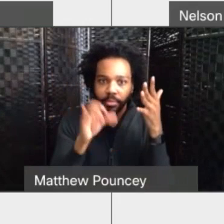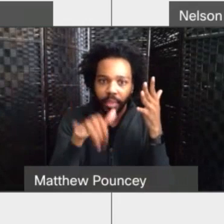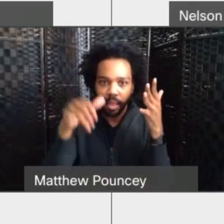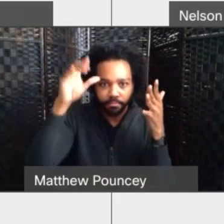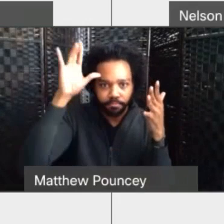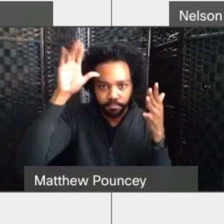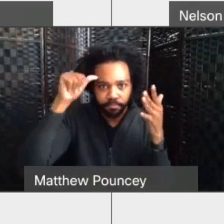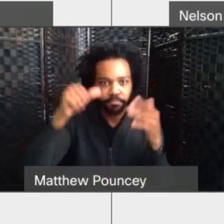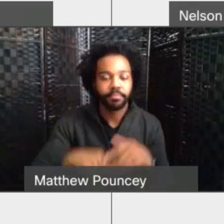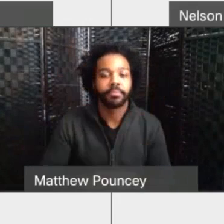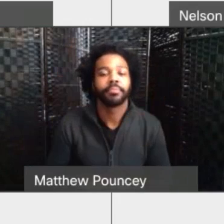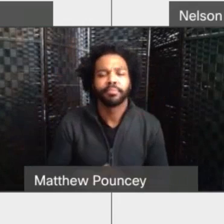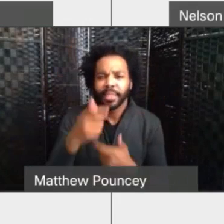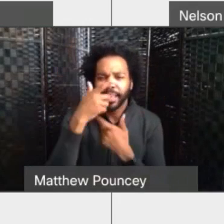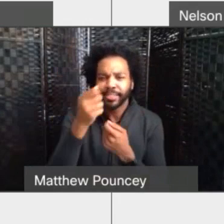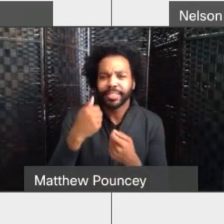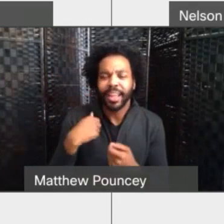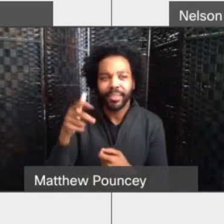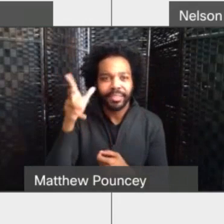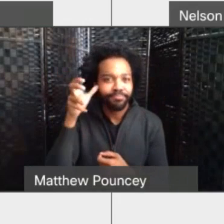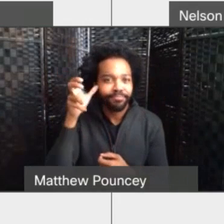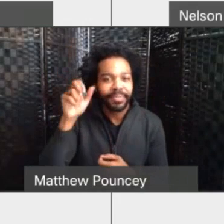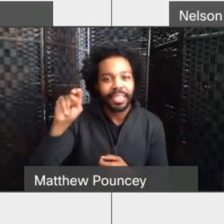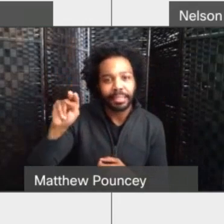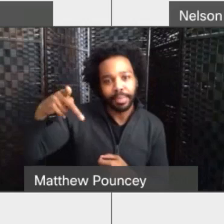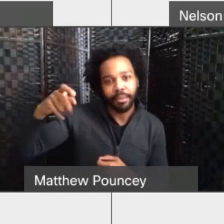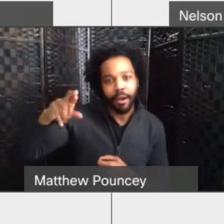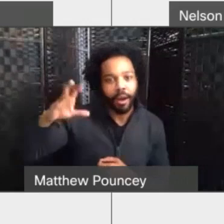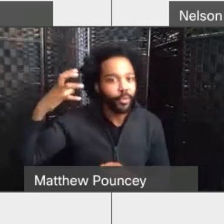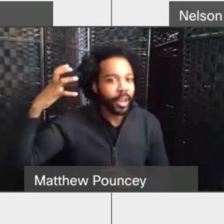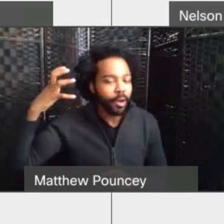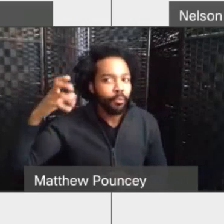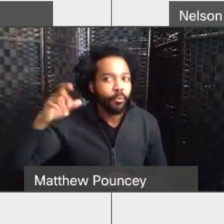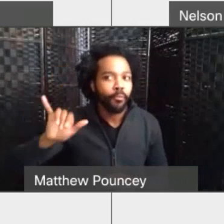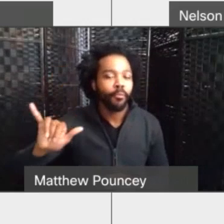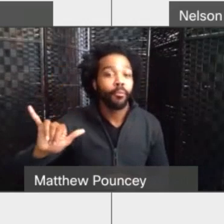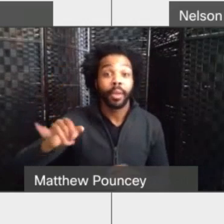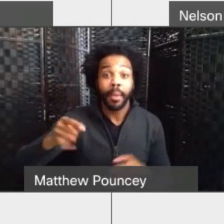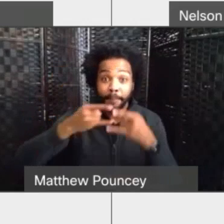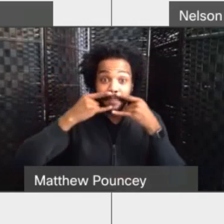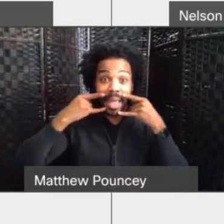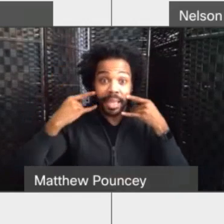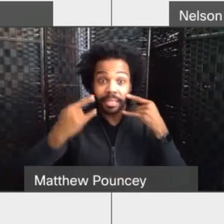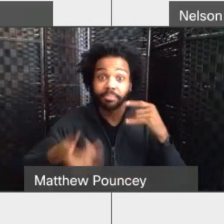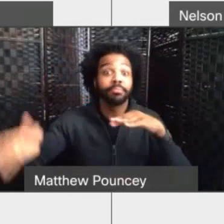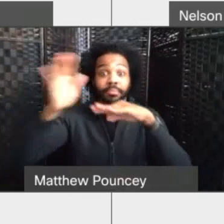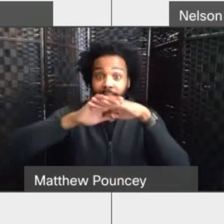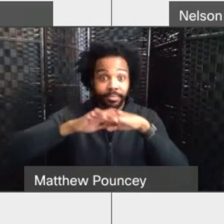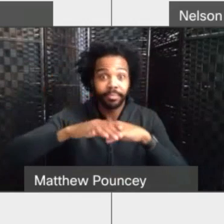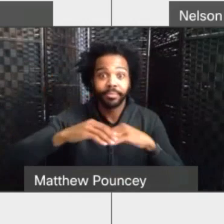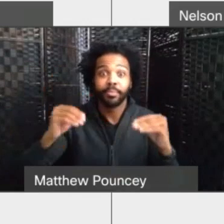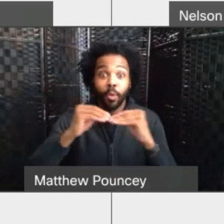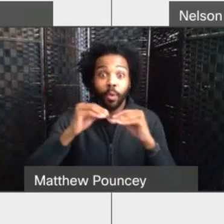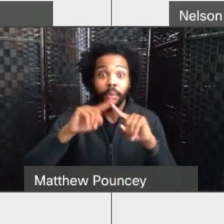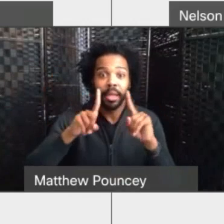It's interesting. I heard on NPR on my way in this morning that while mask usage is up, hand washing seems to be